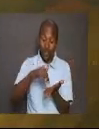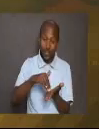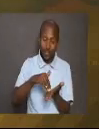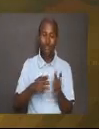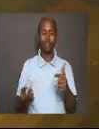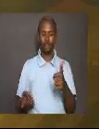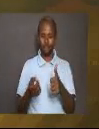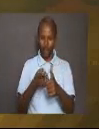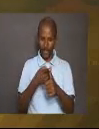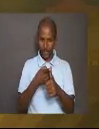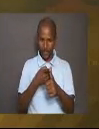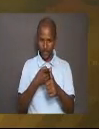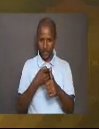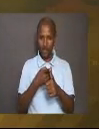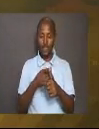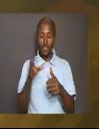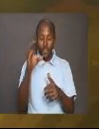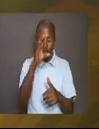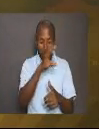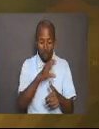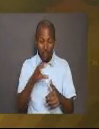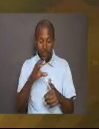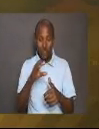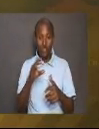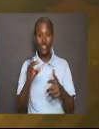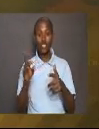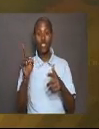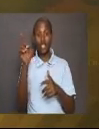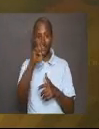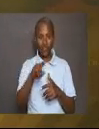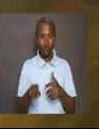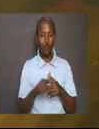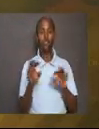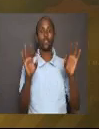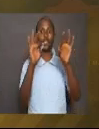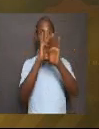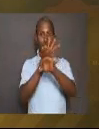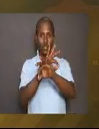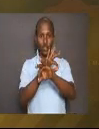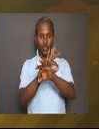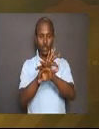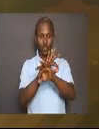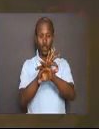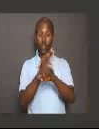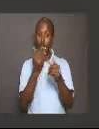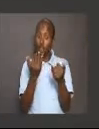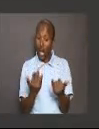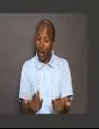Hello again. First, let us find the derivative of the function.